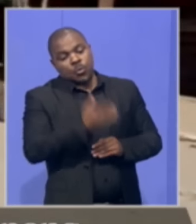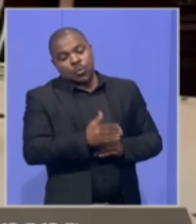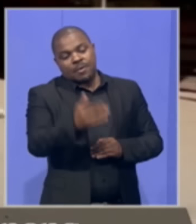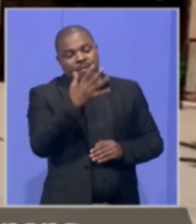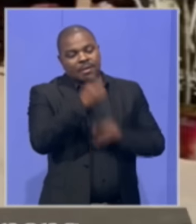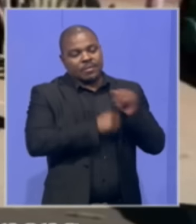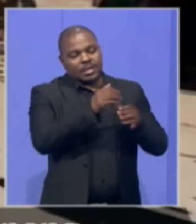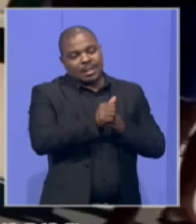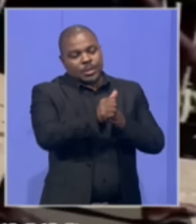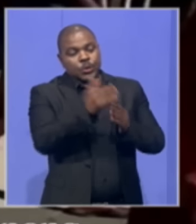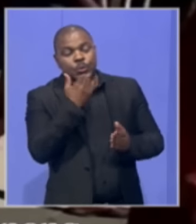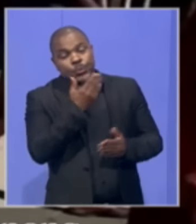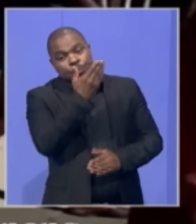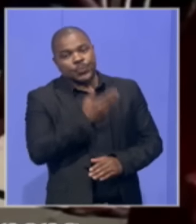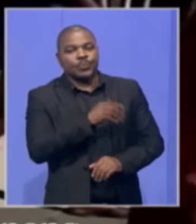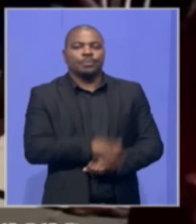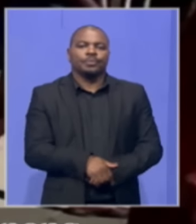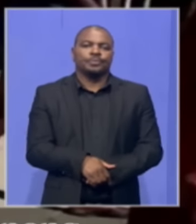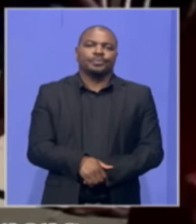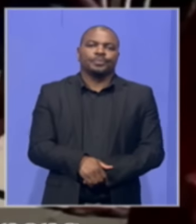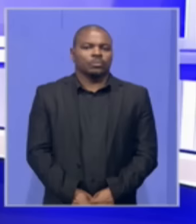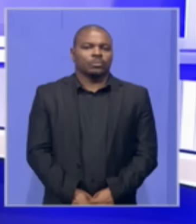tlhano tse di tlang.